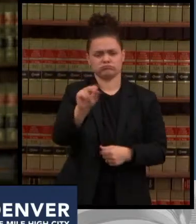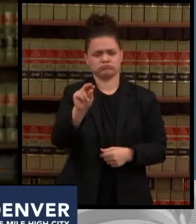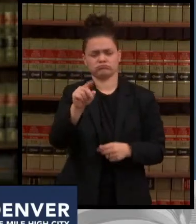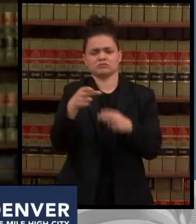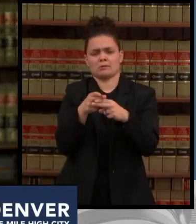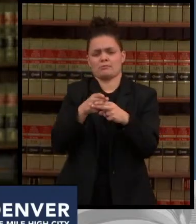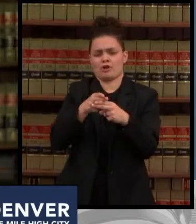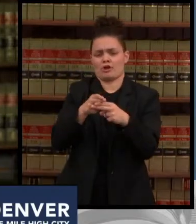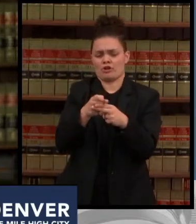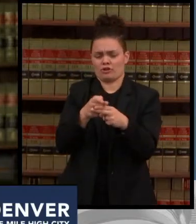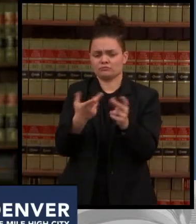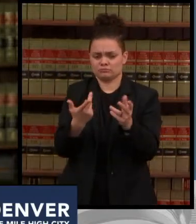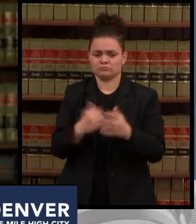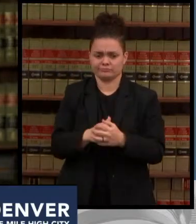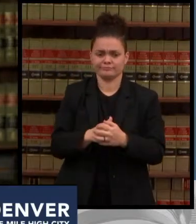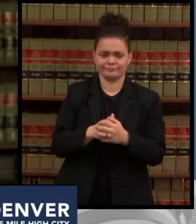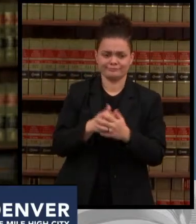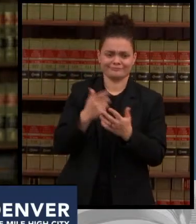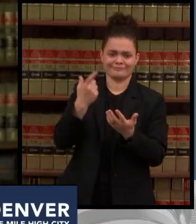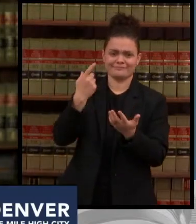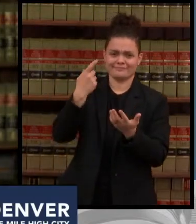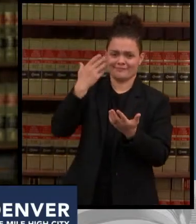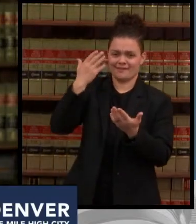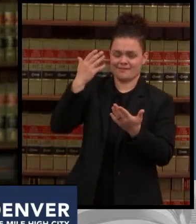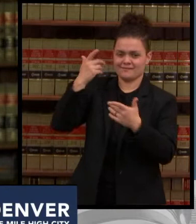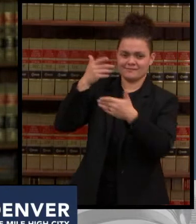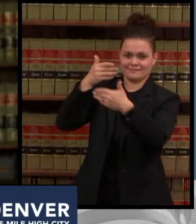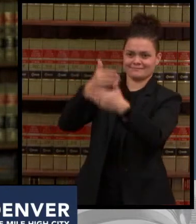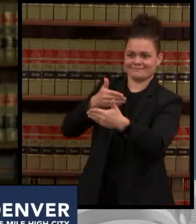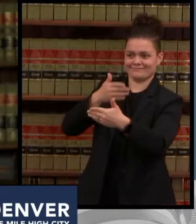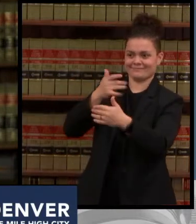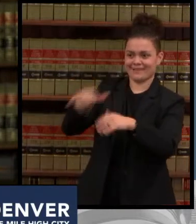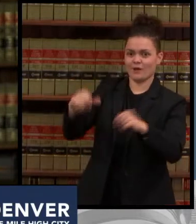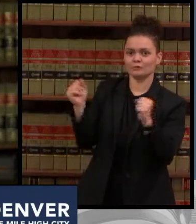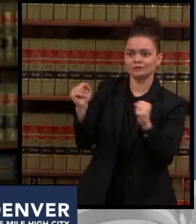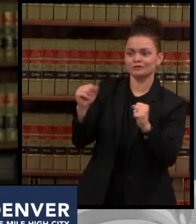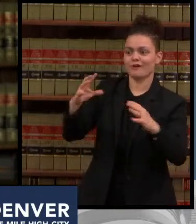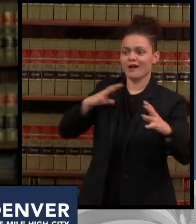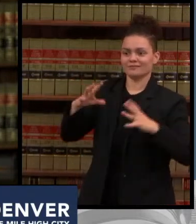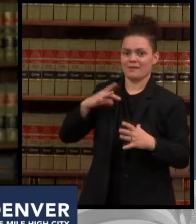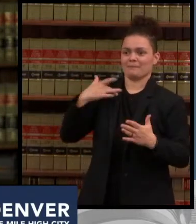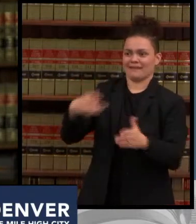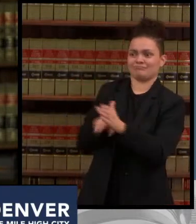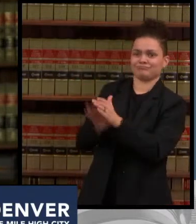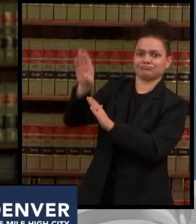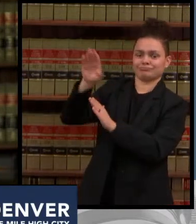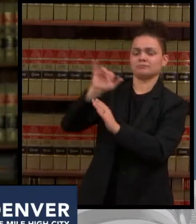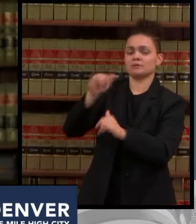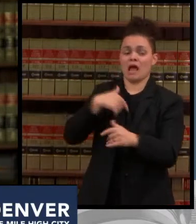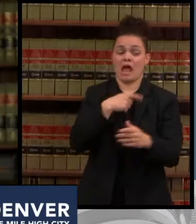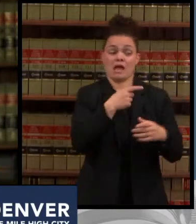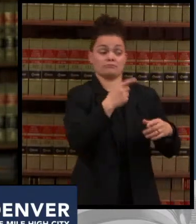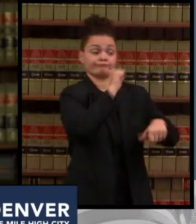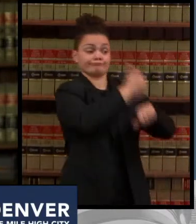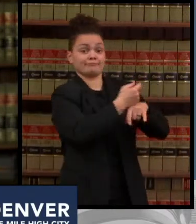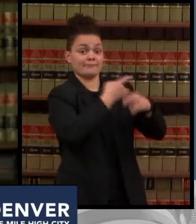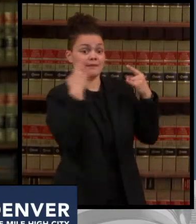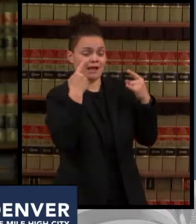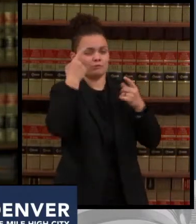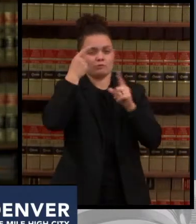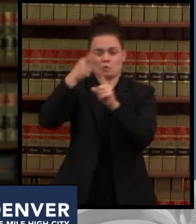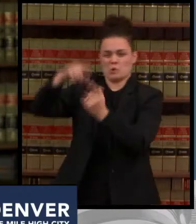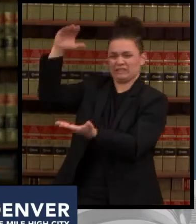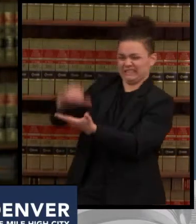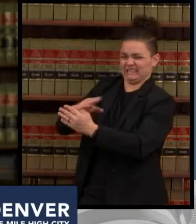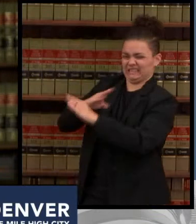us through the worst of the season that we're facing with the understandable desire to get back to normal over